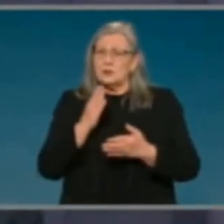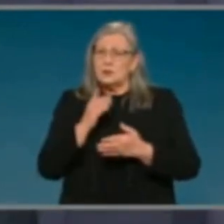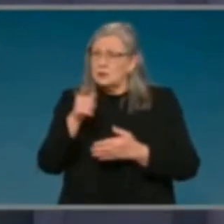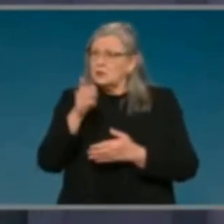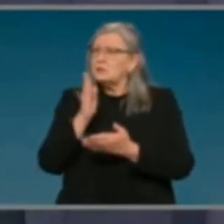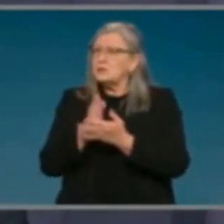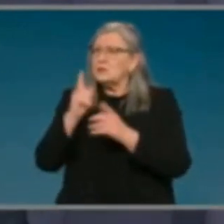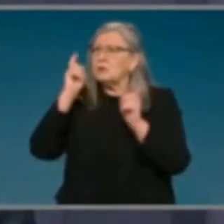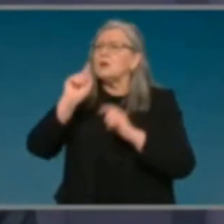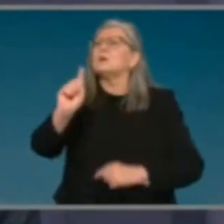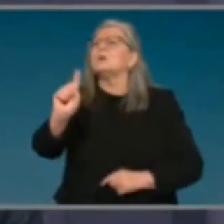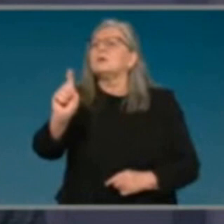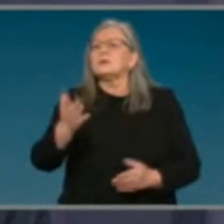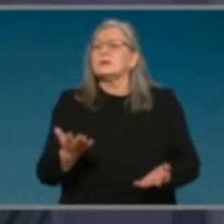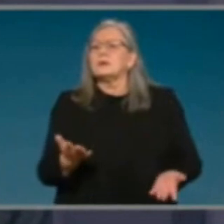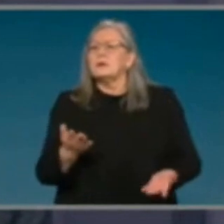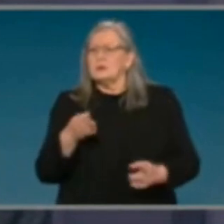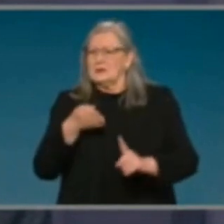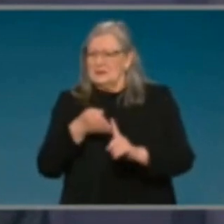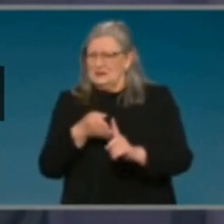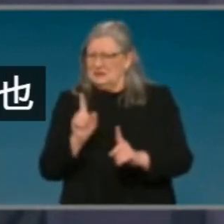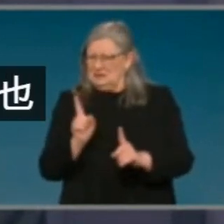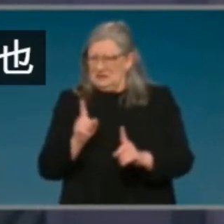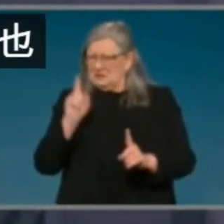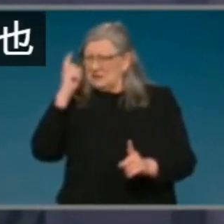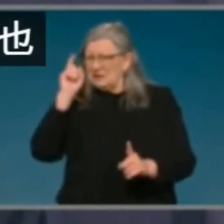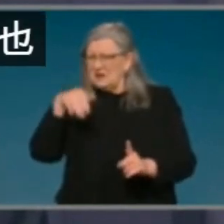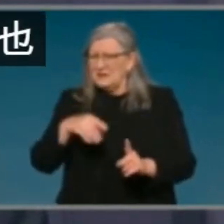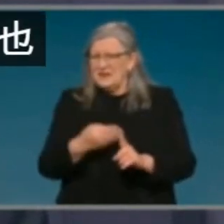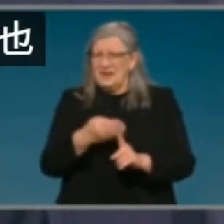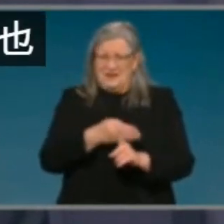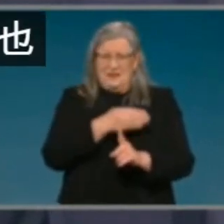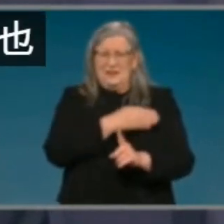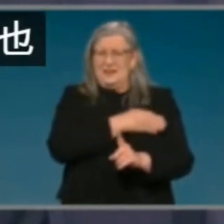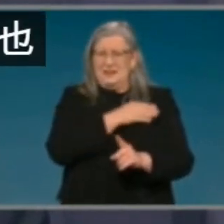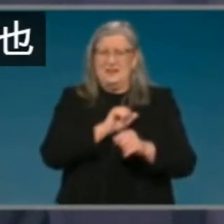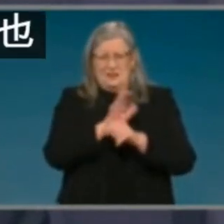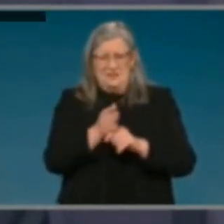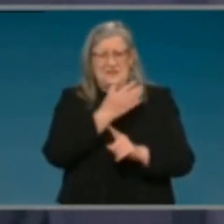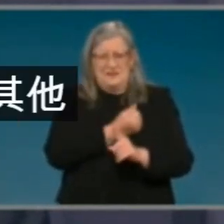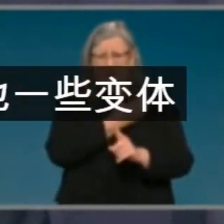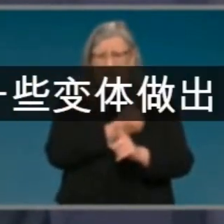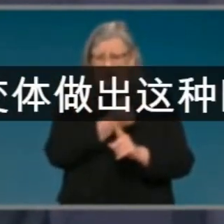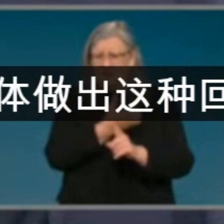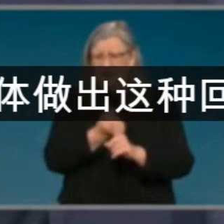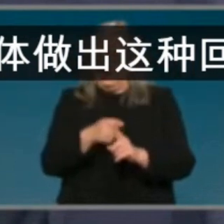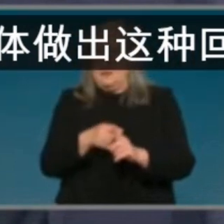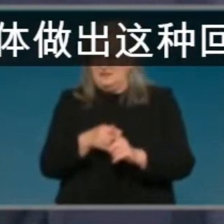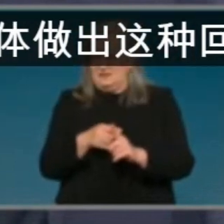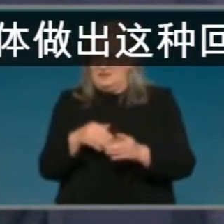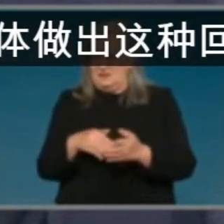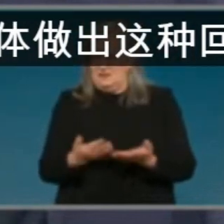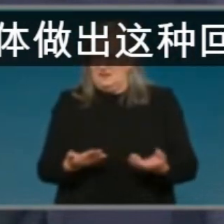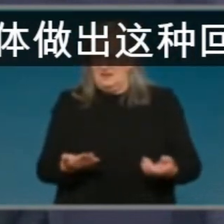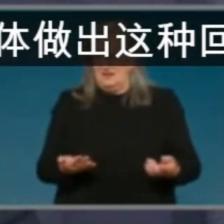mentioned, we've had other variants before that haven't really taken hold, but we've also not had this sort of response to some of the other variants that we've had here in